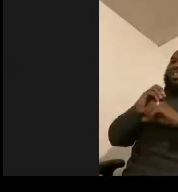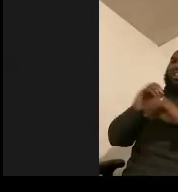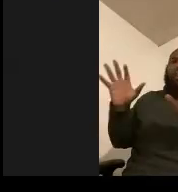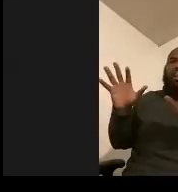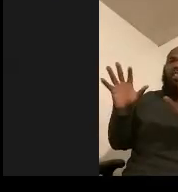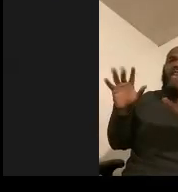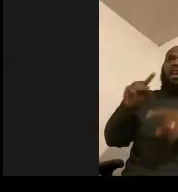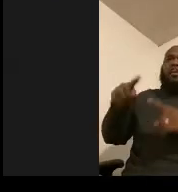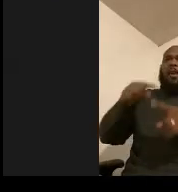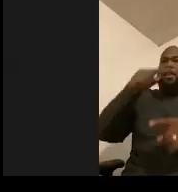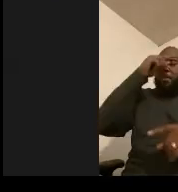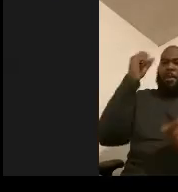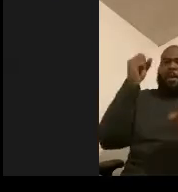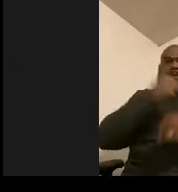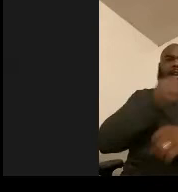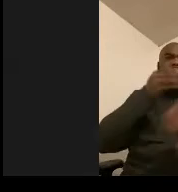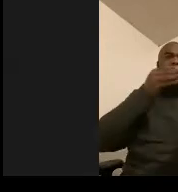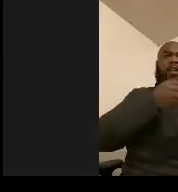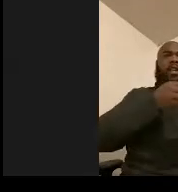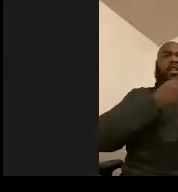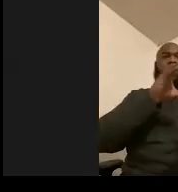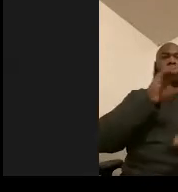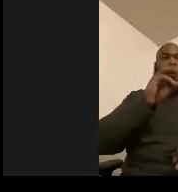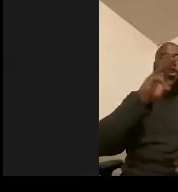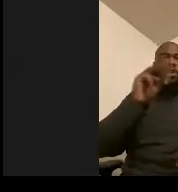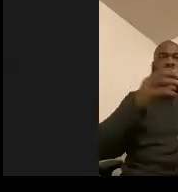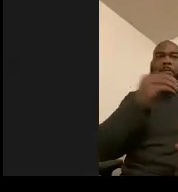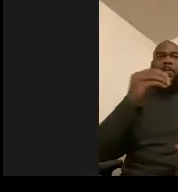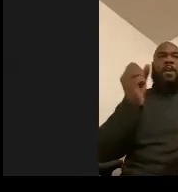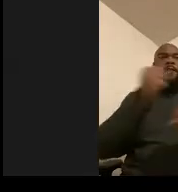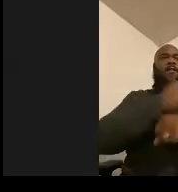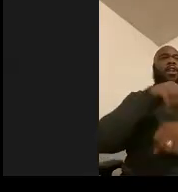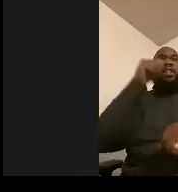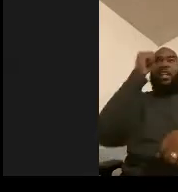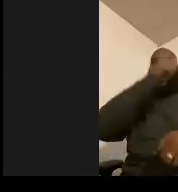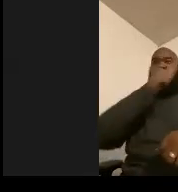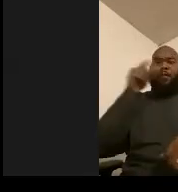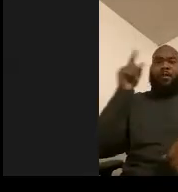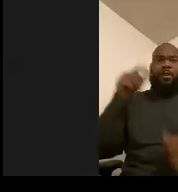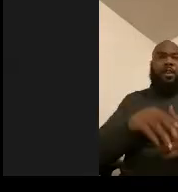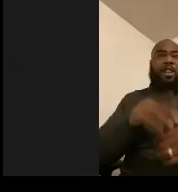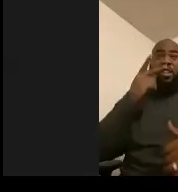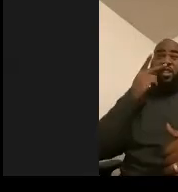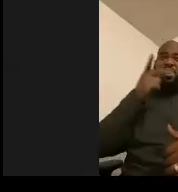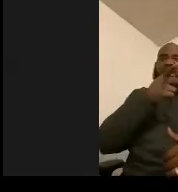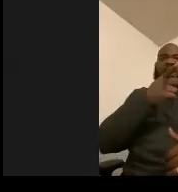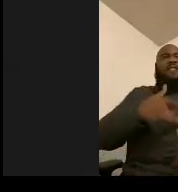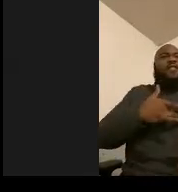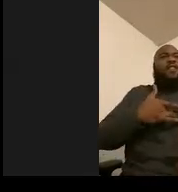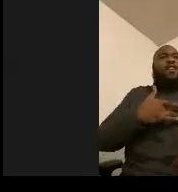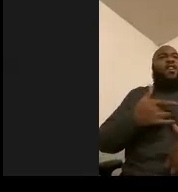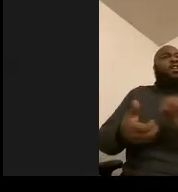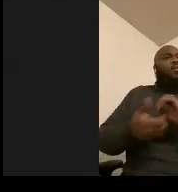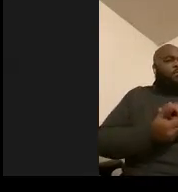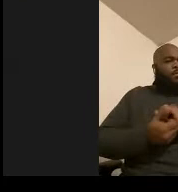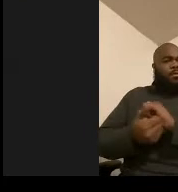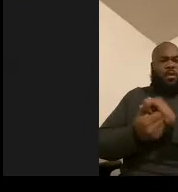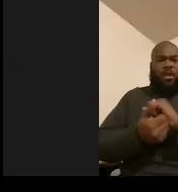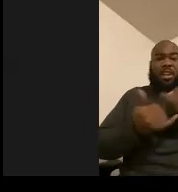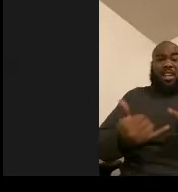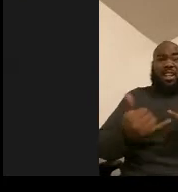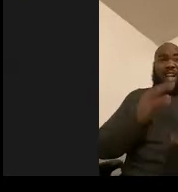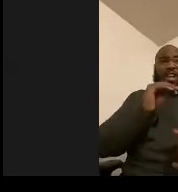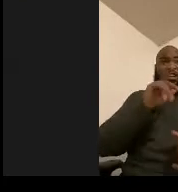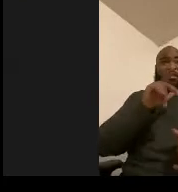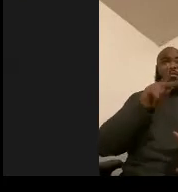against colonialism in Africa and Asia, and they saw themselves as part of it, right? And King is now saying, we need to support